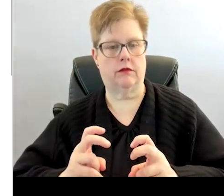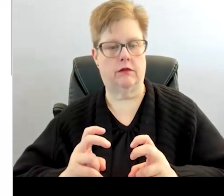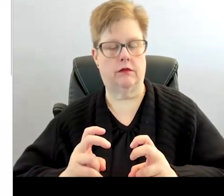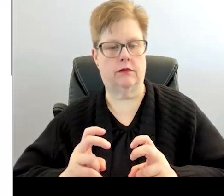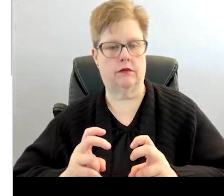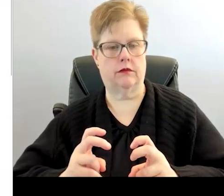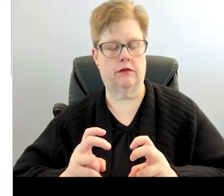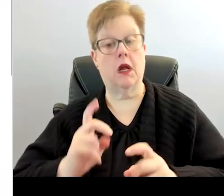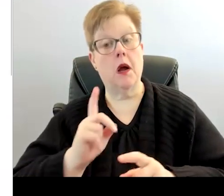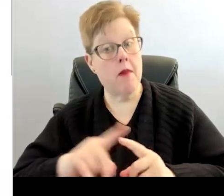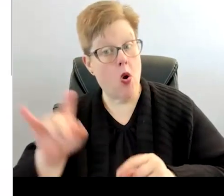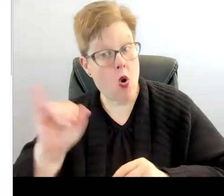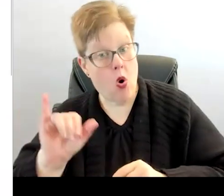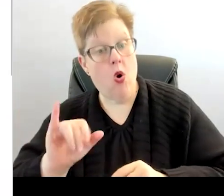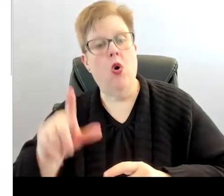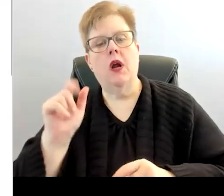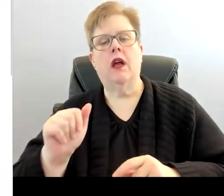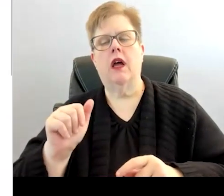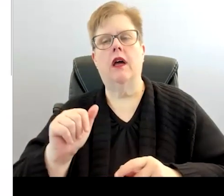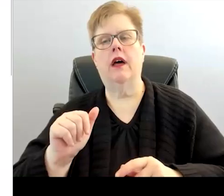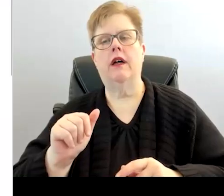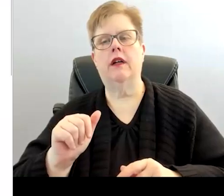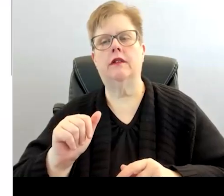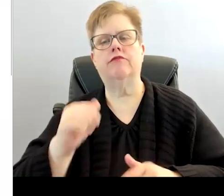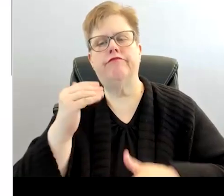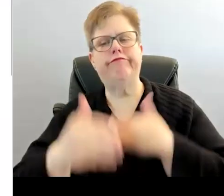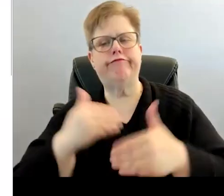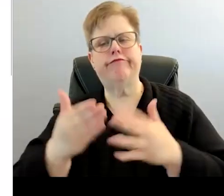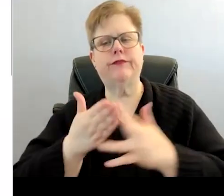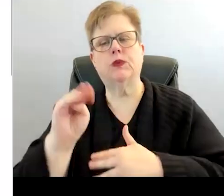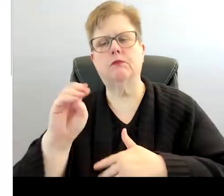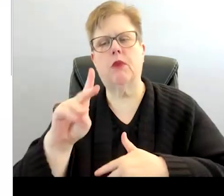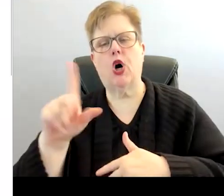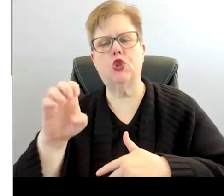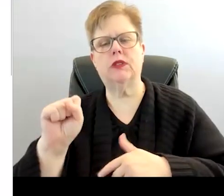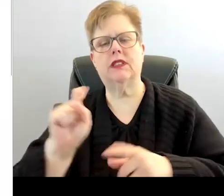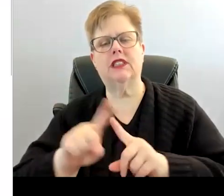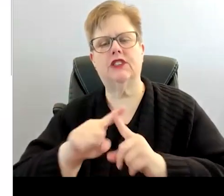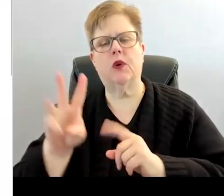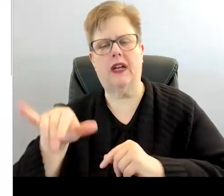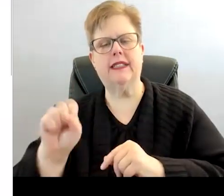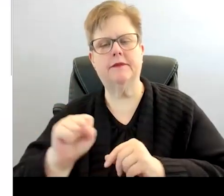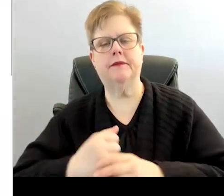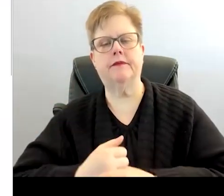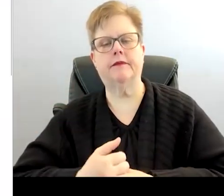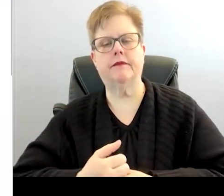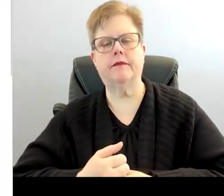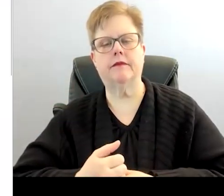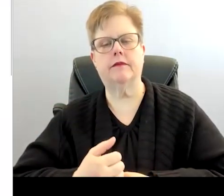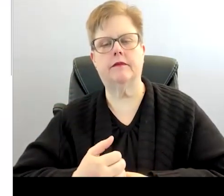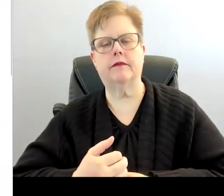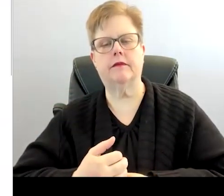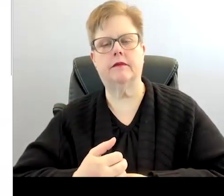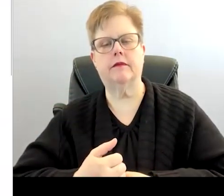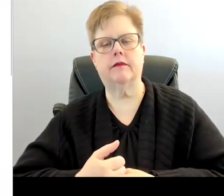But you can also move through the modules in a couple of ways. So first way